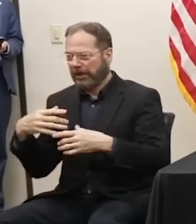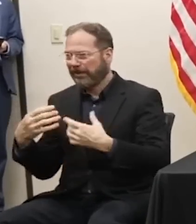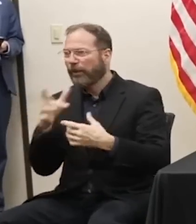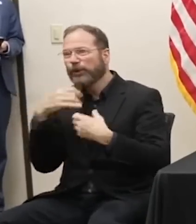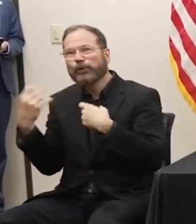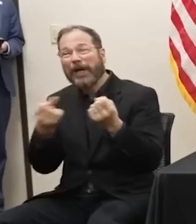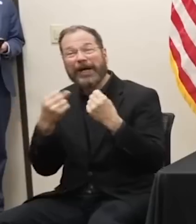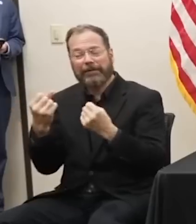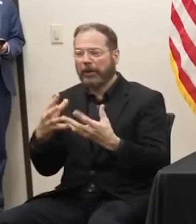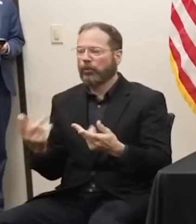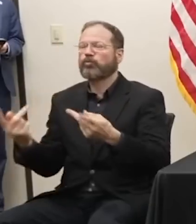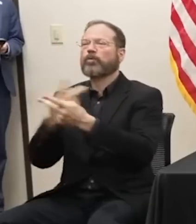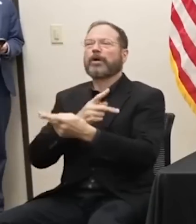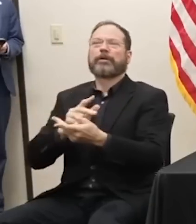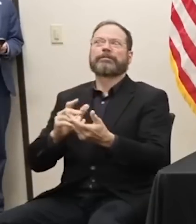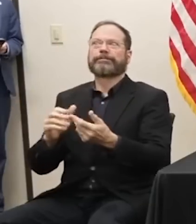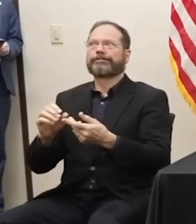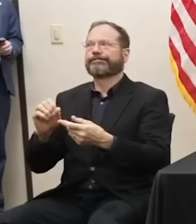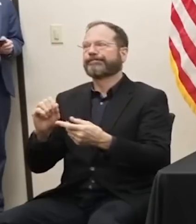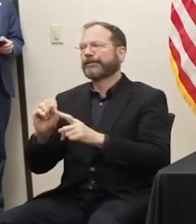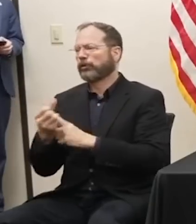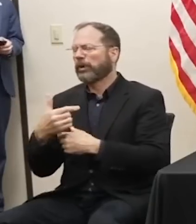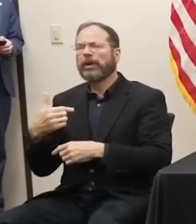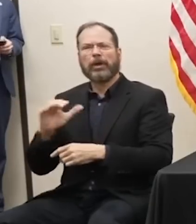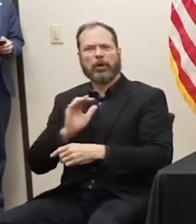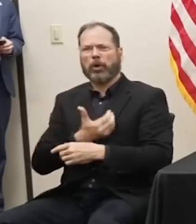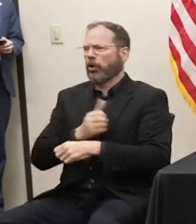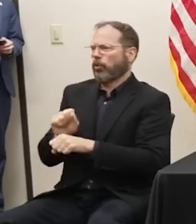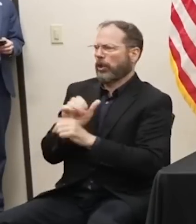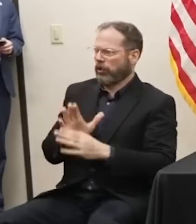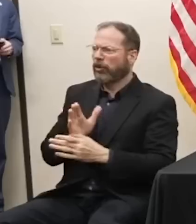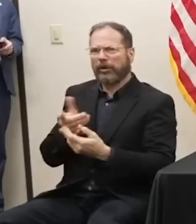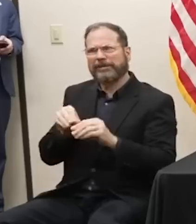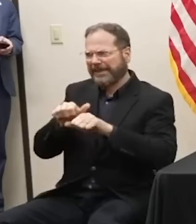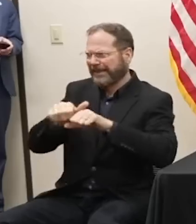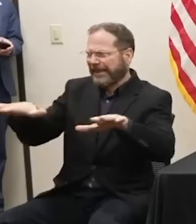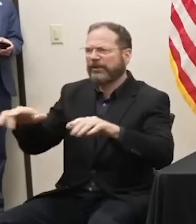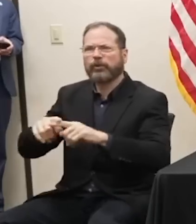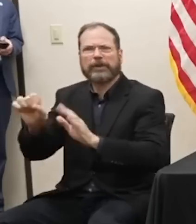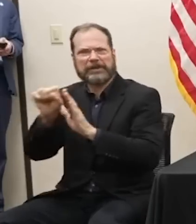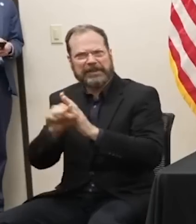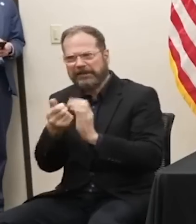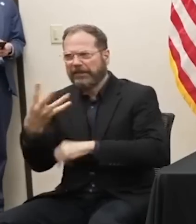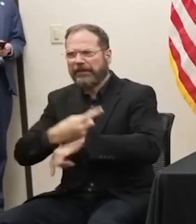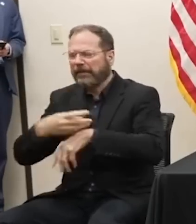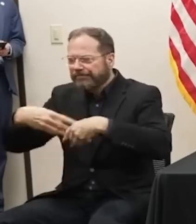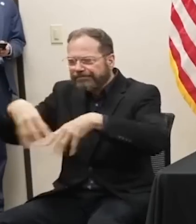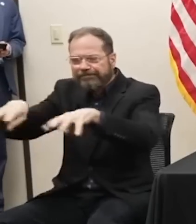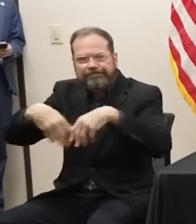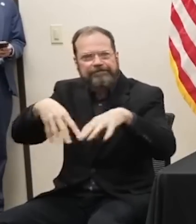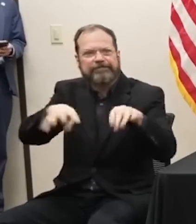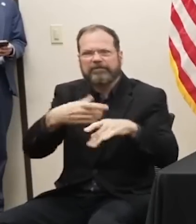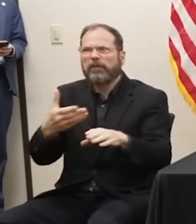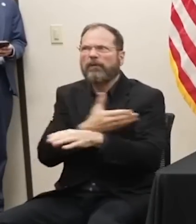create even more hazardous conditions. Our crews have been mobilized across the state now for several days, treating roadways,